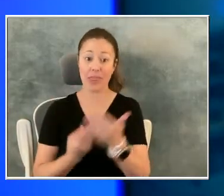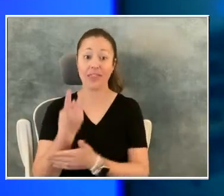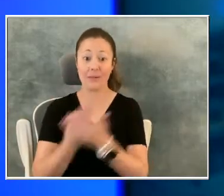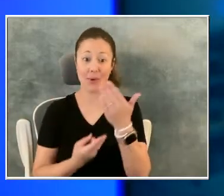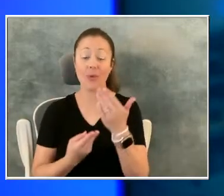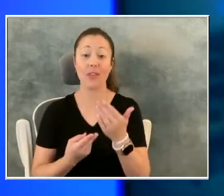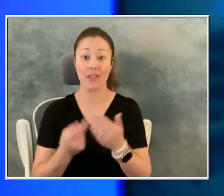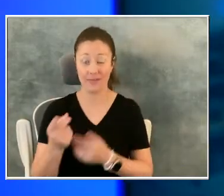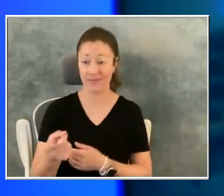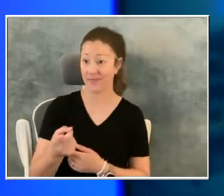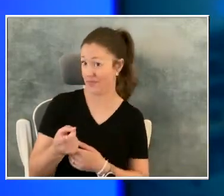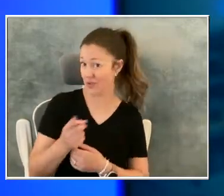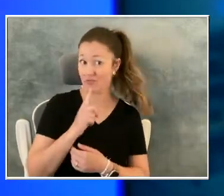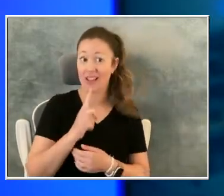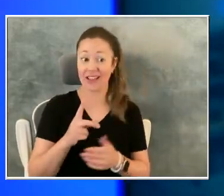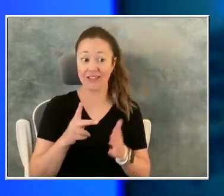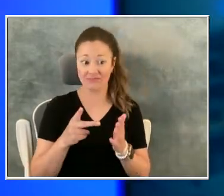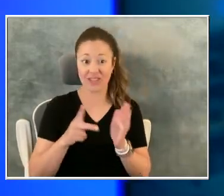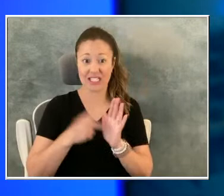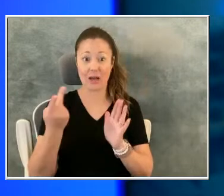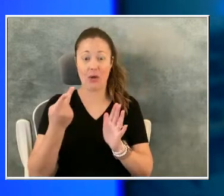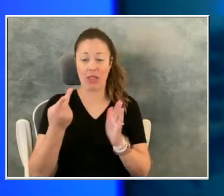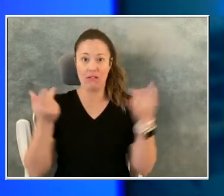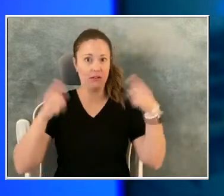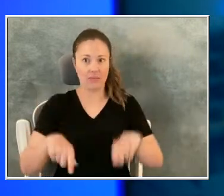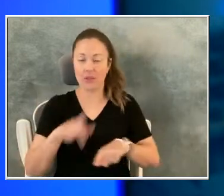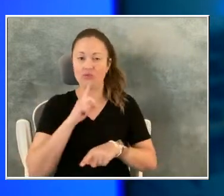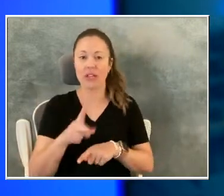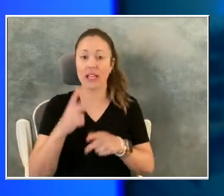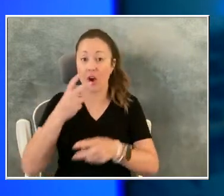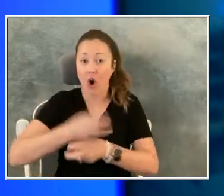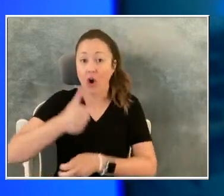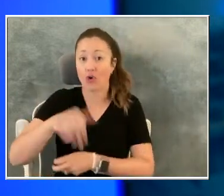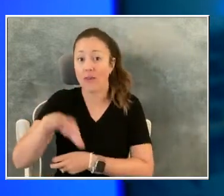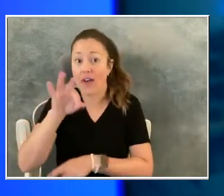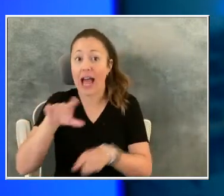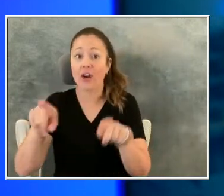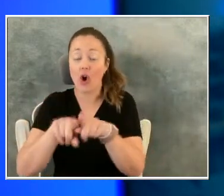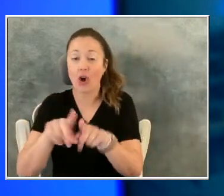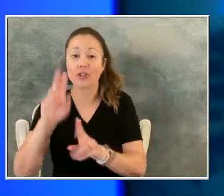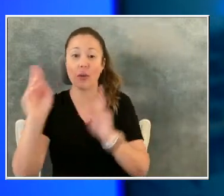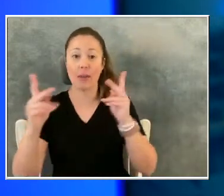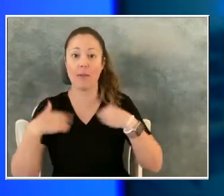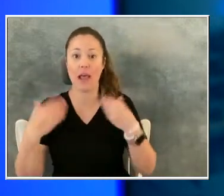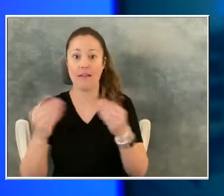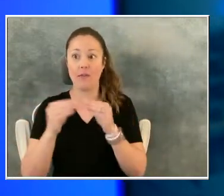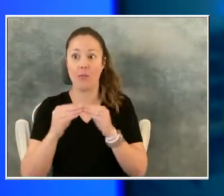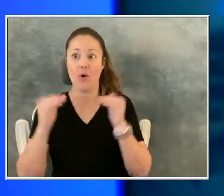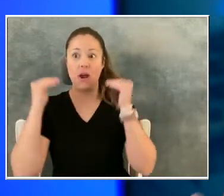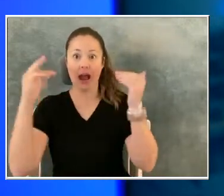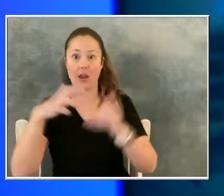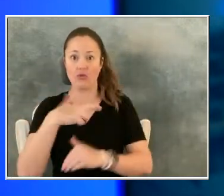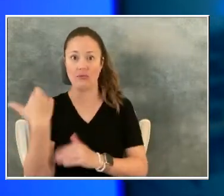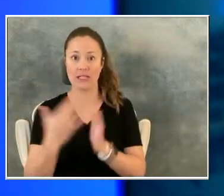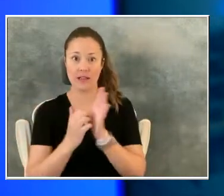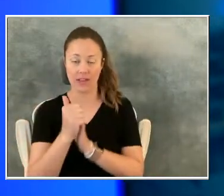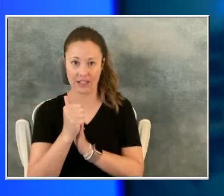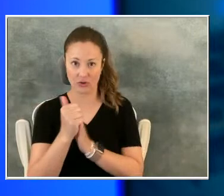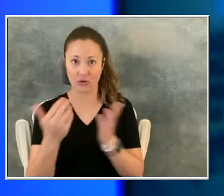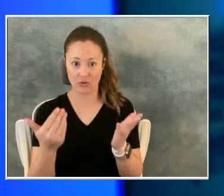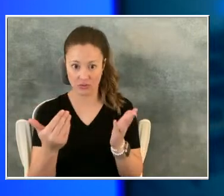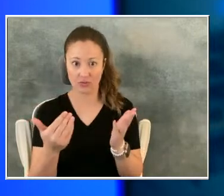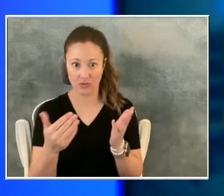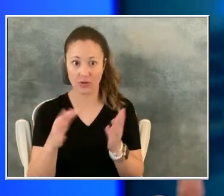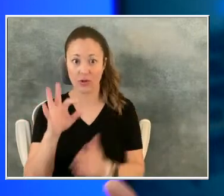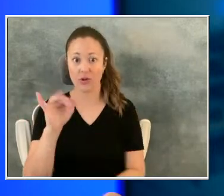whammy. It's harder to find, but patients also have a higher risk of cancer. So breast cancer arises from those fibroglandular elements